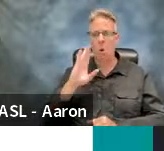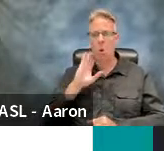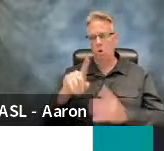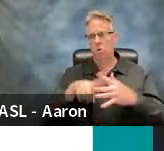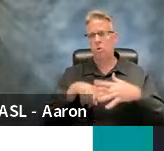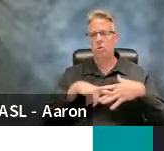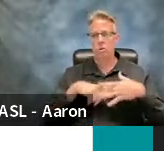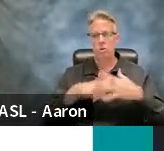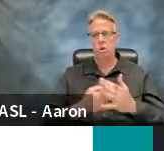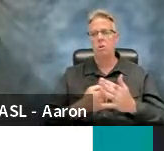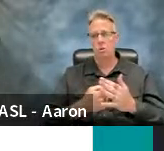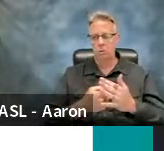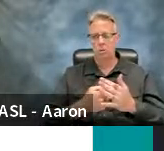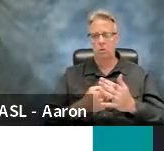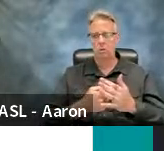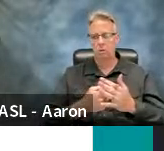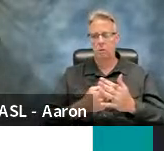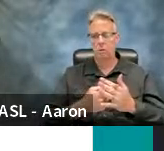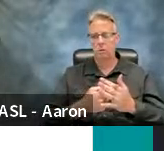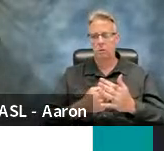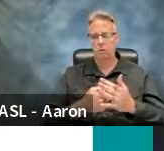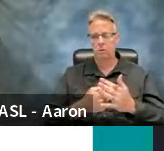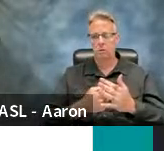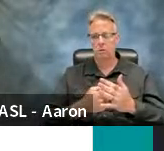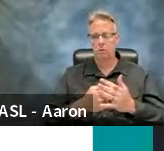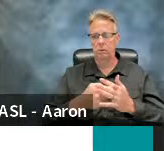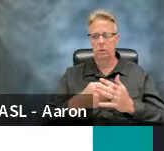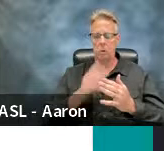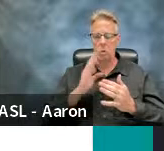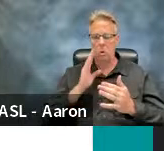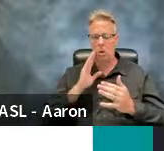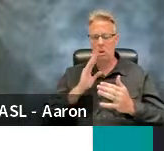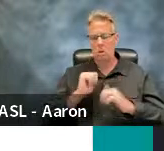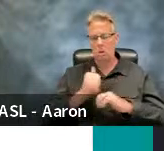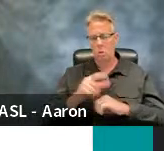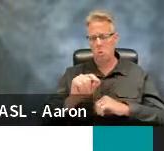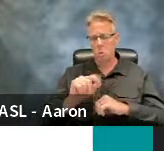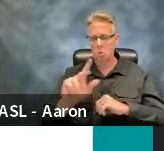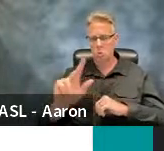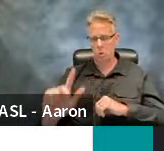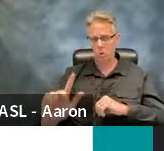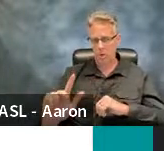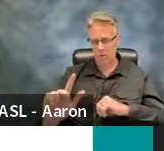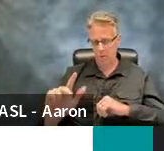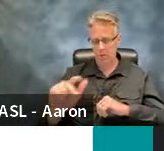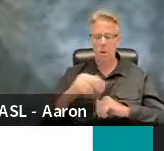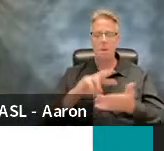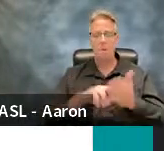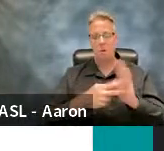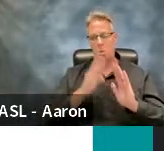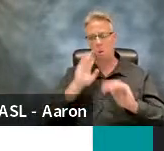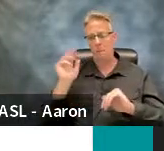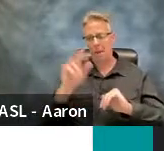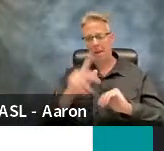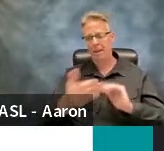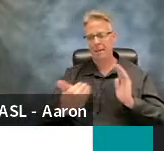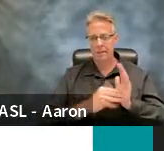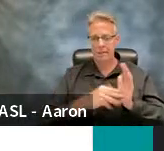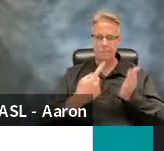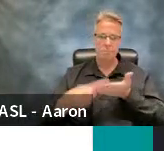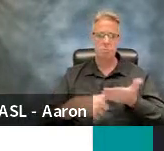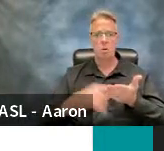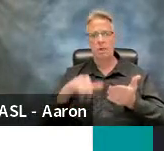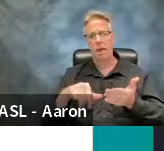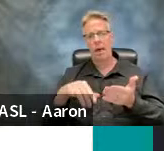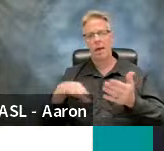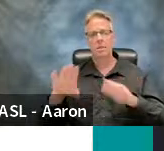start to get formed around the beginning of 2023. So we'll be back to talk about the community benefits